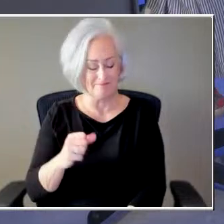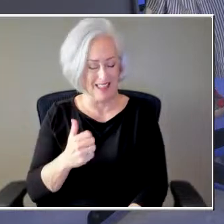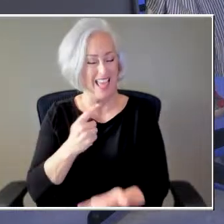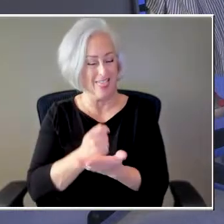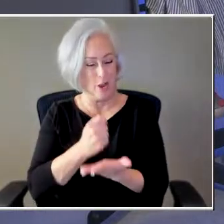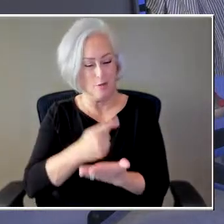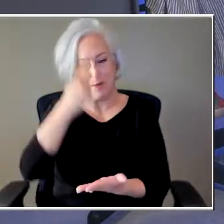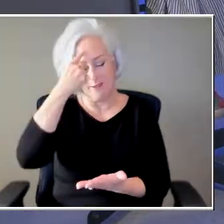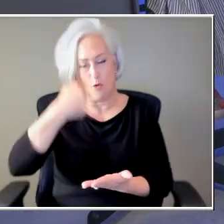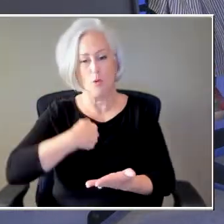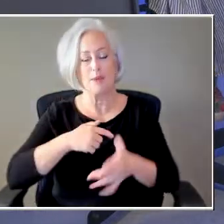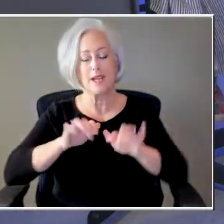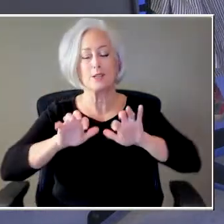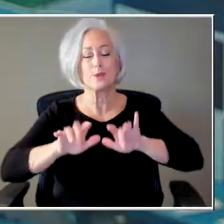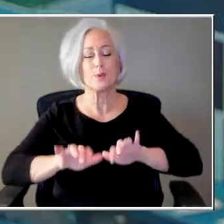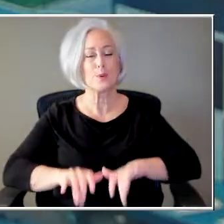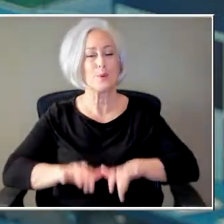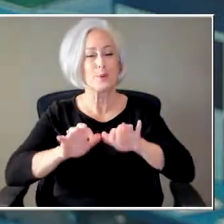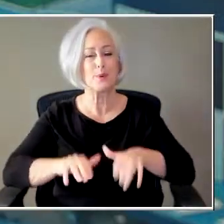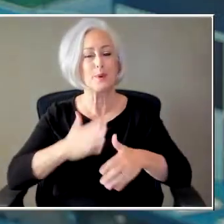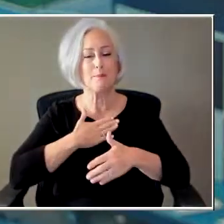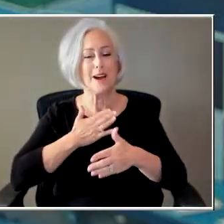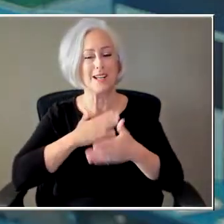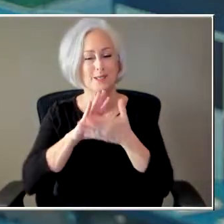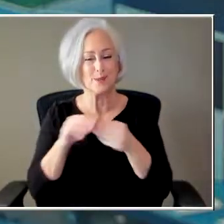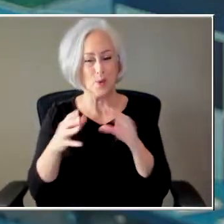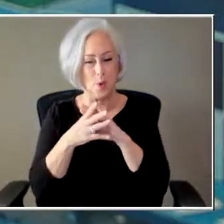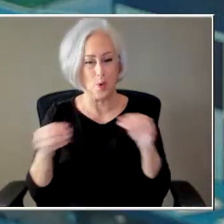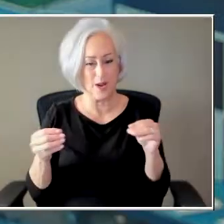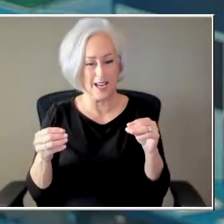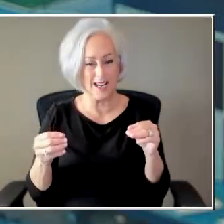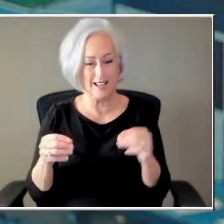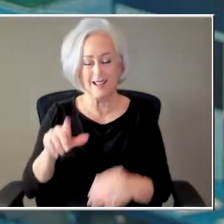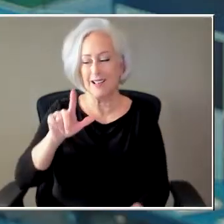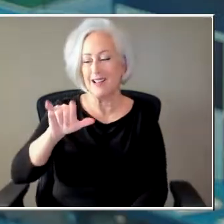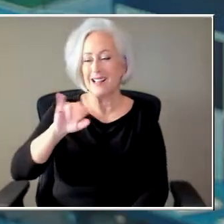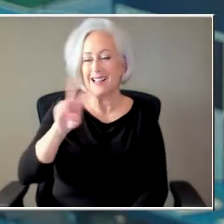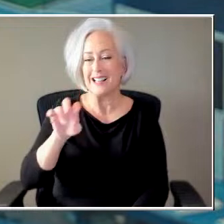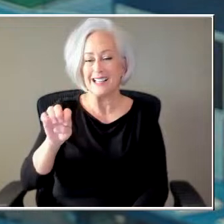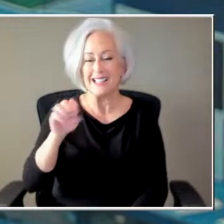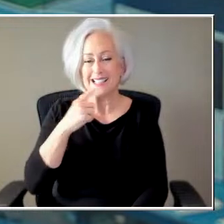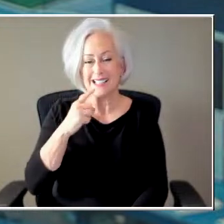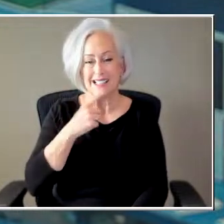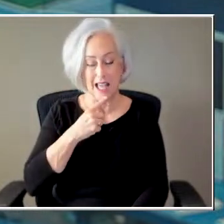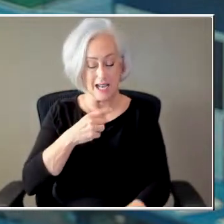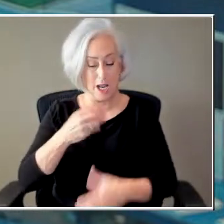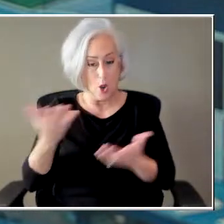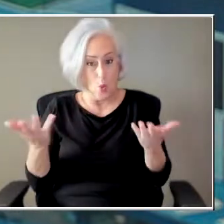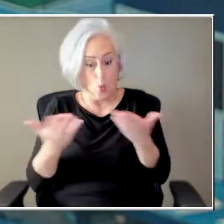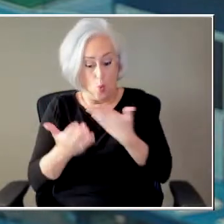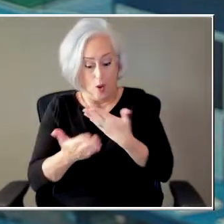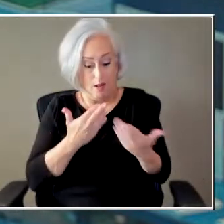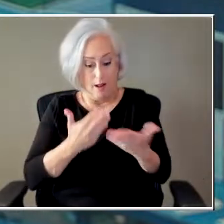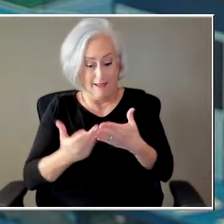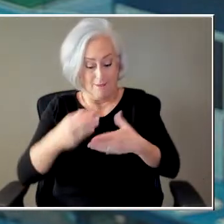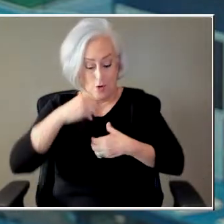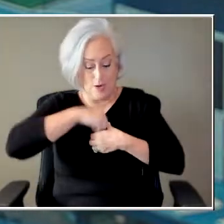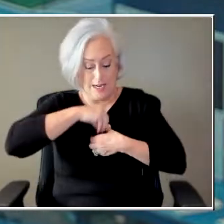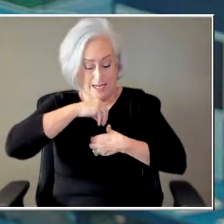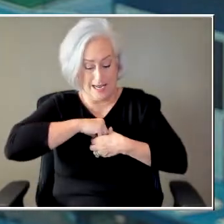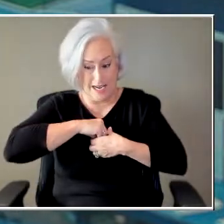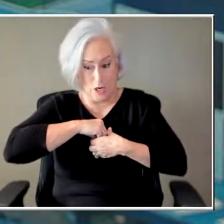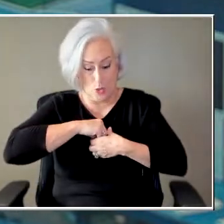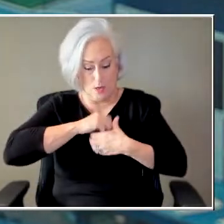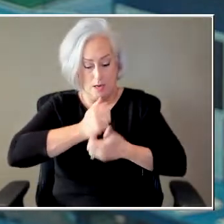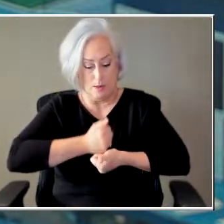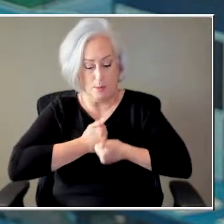therapeutic. Yeah, like Lizzie said, it's, it's just getting it from here to hear. And it's just, yeah,